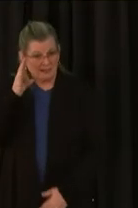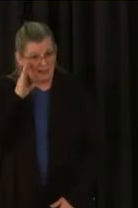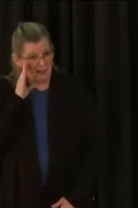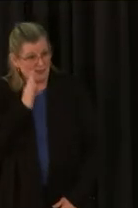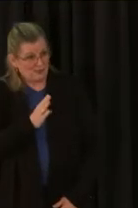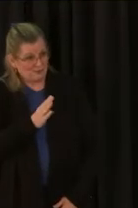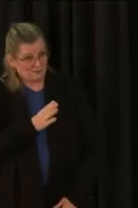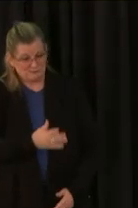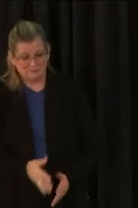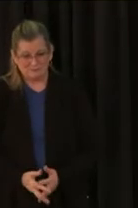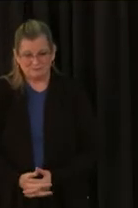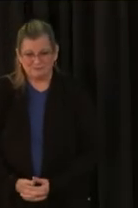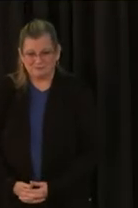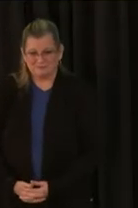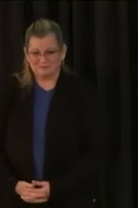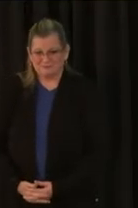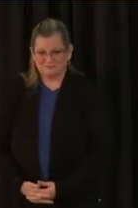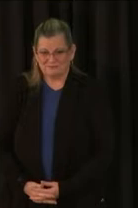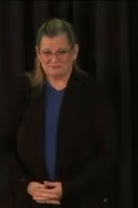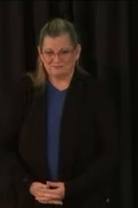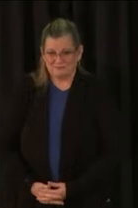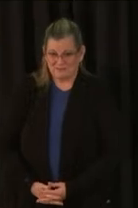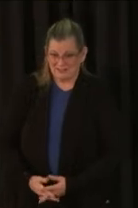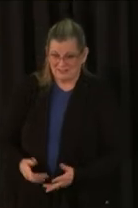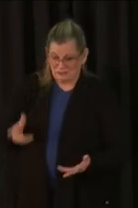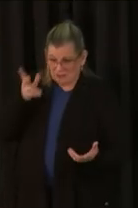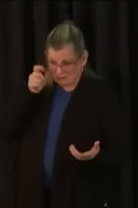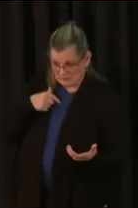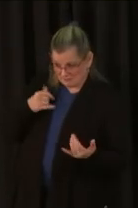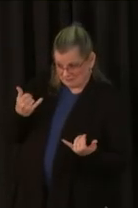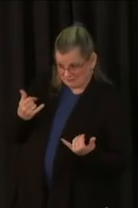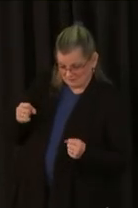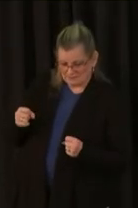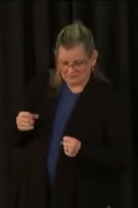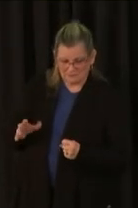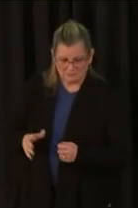Hello, Morgan. There you are. Can everybody hear me? Yes.